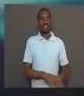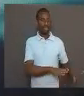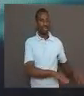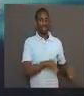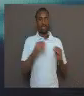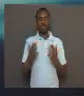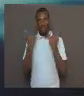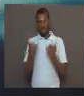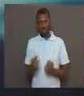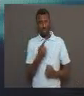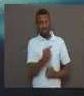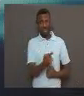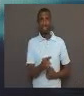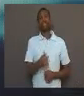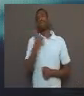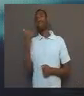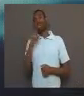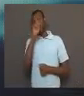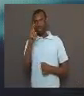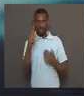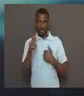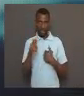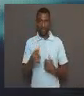Students, here is another question.